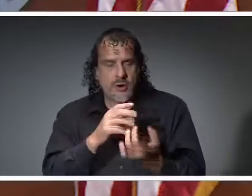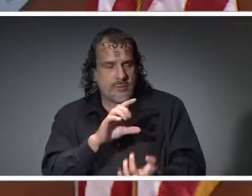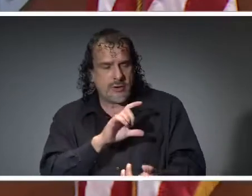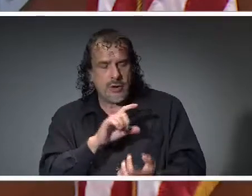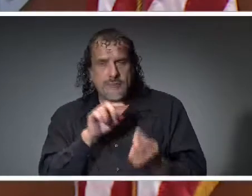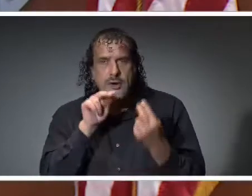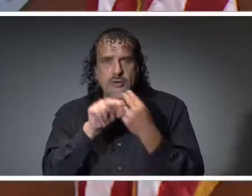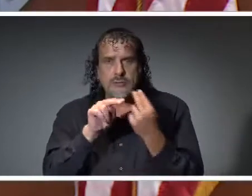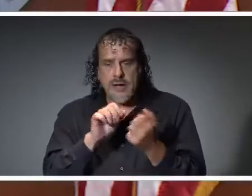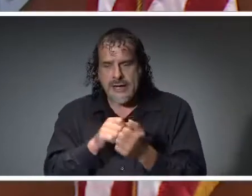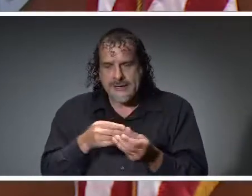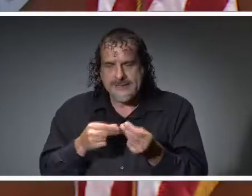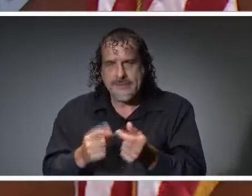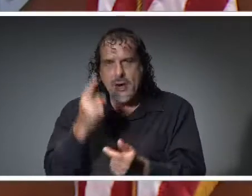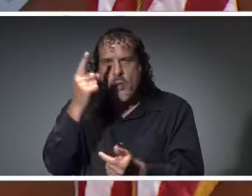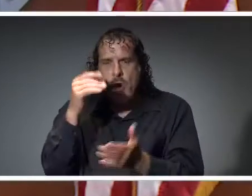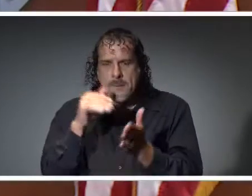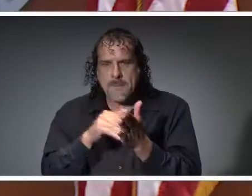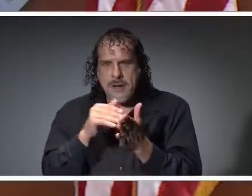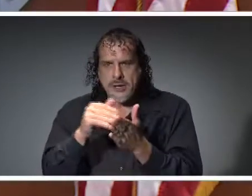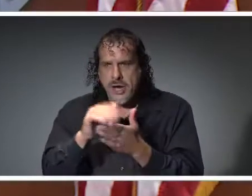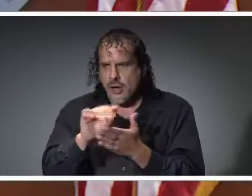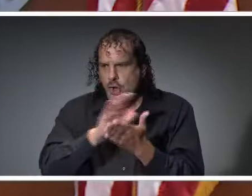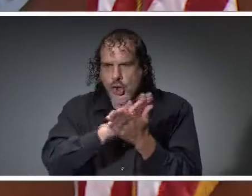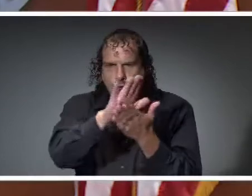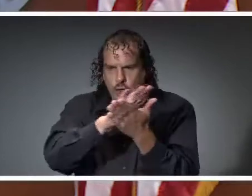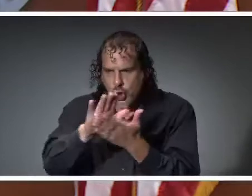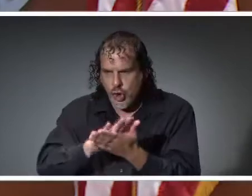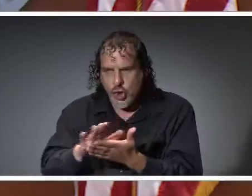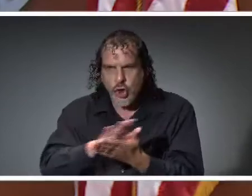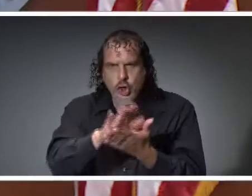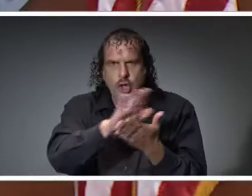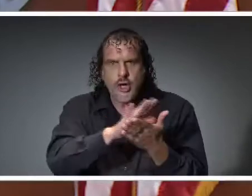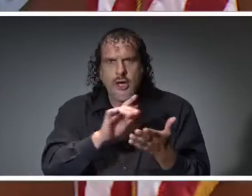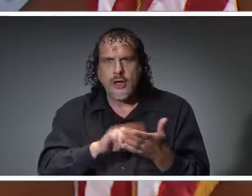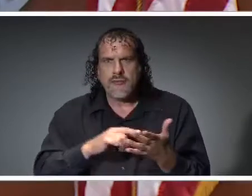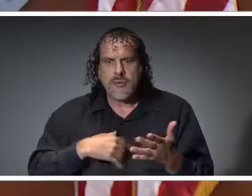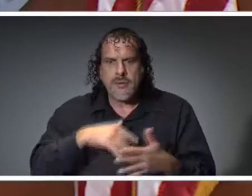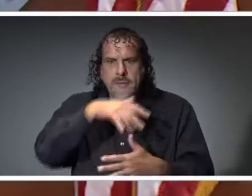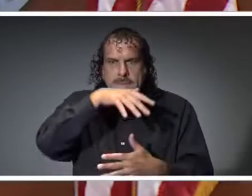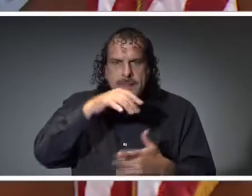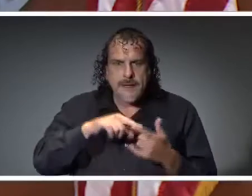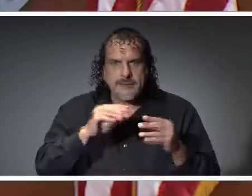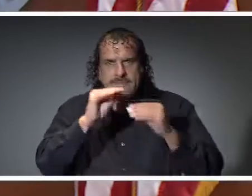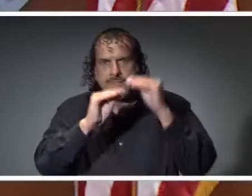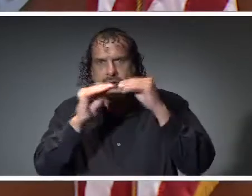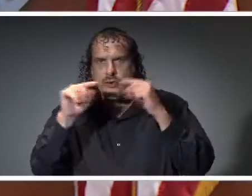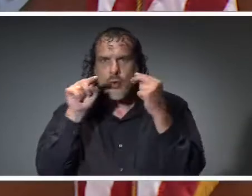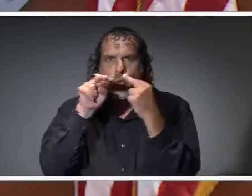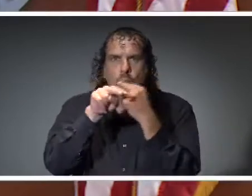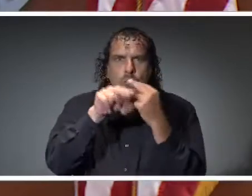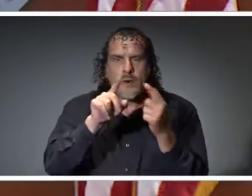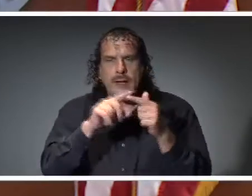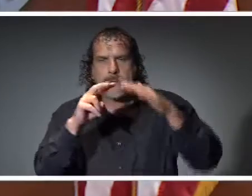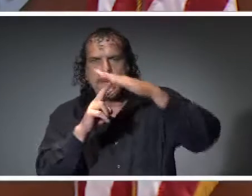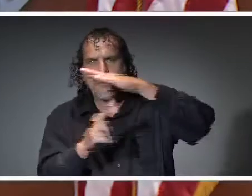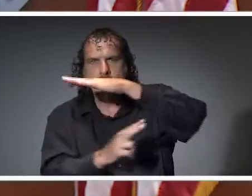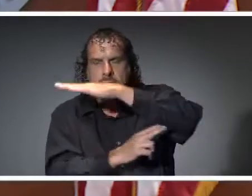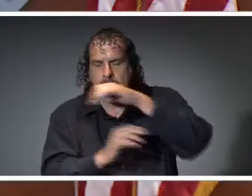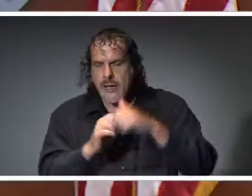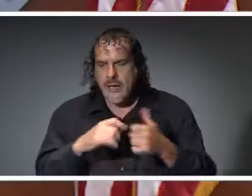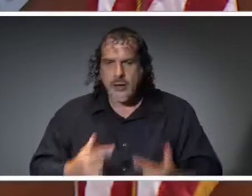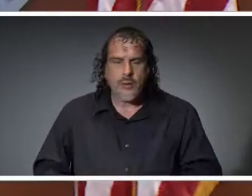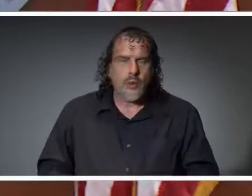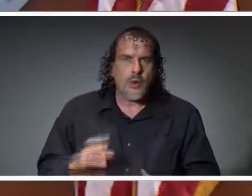$1 million cleanup efforts, debris removal for our roads and bridges. And the revenue losses for wildlife management